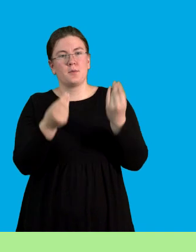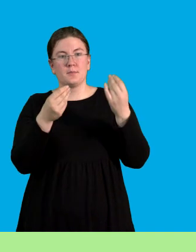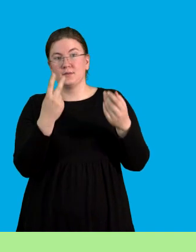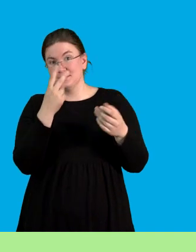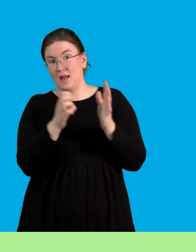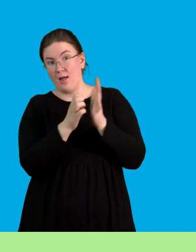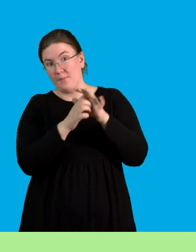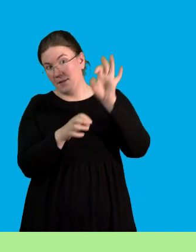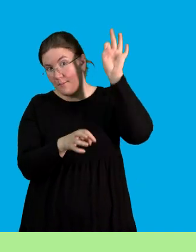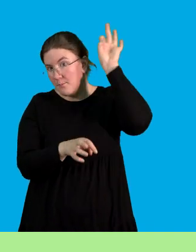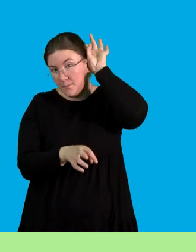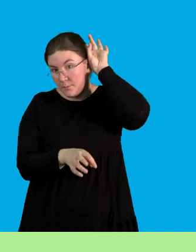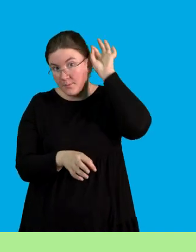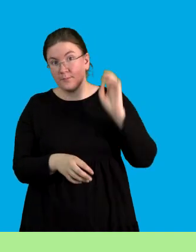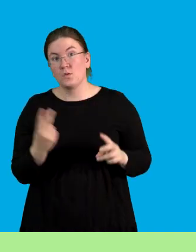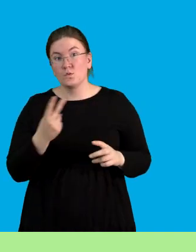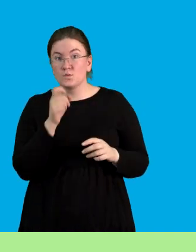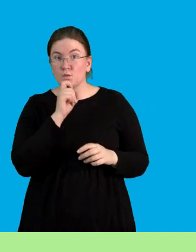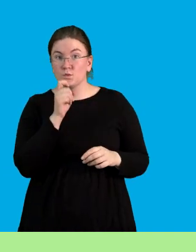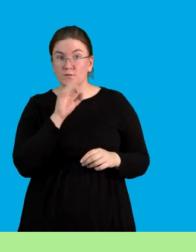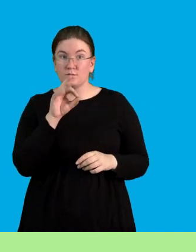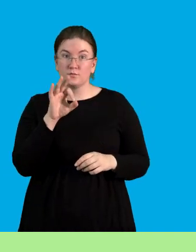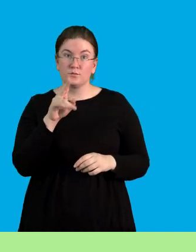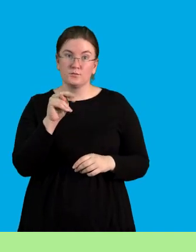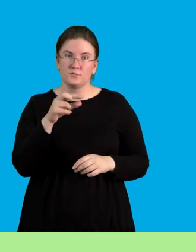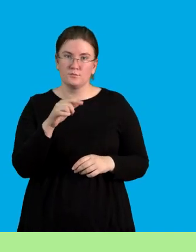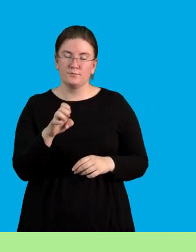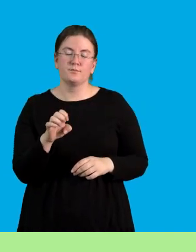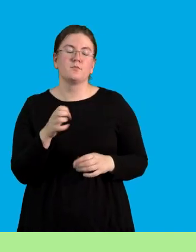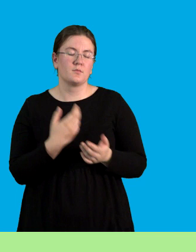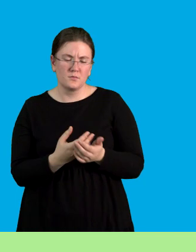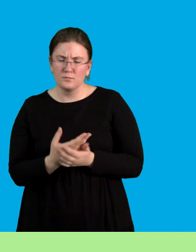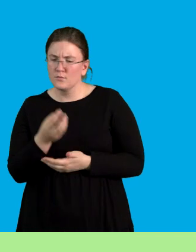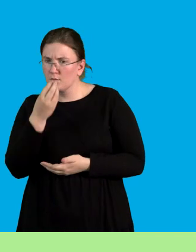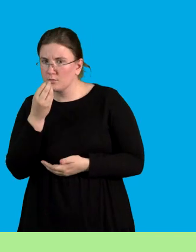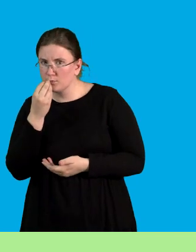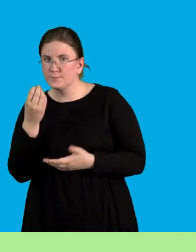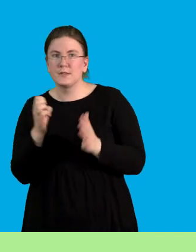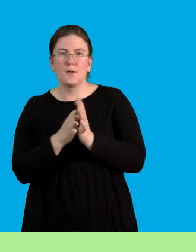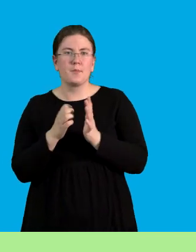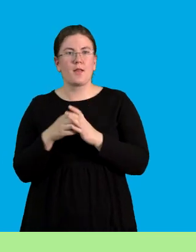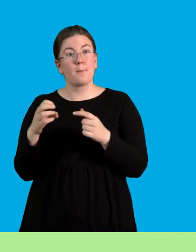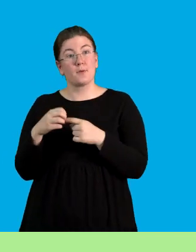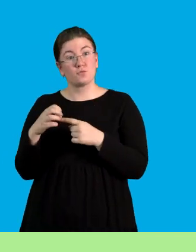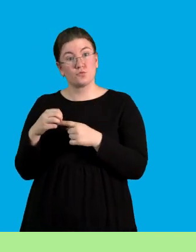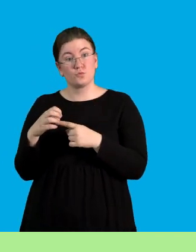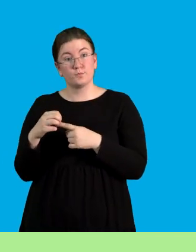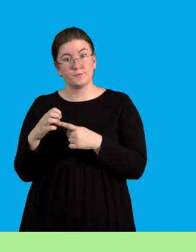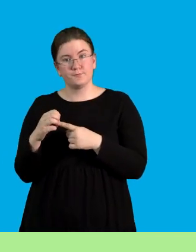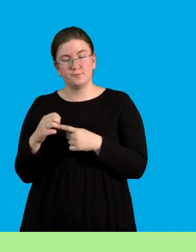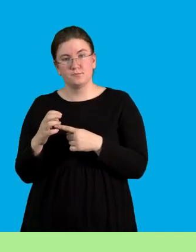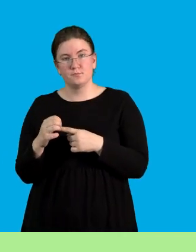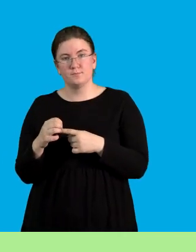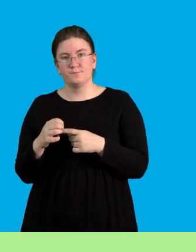have useful fungi, and this is something that is edible, something that you can eat, like